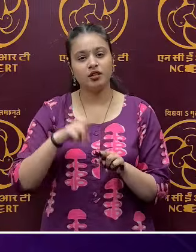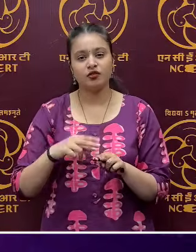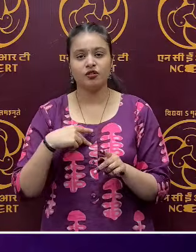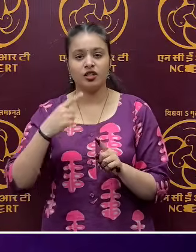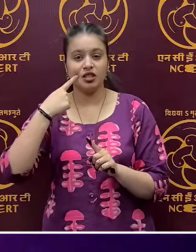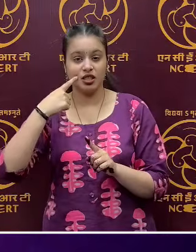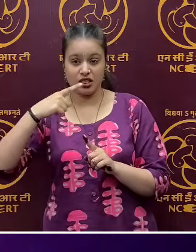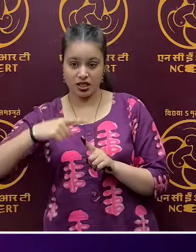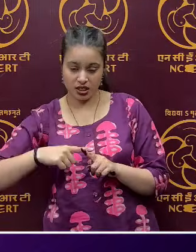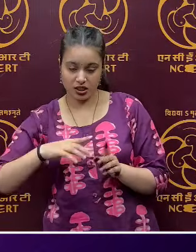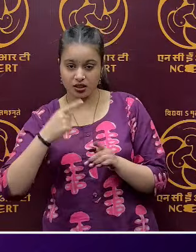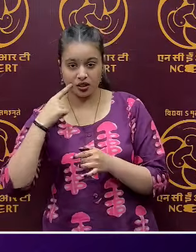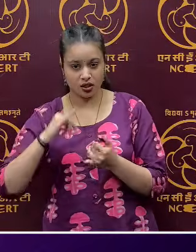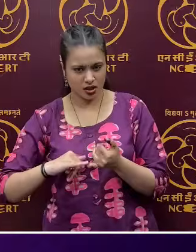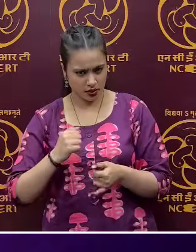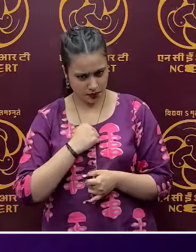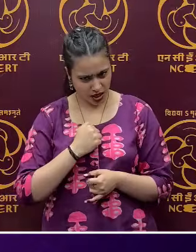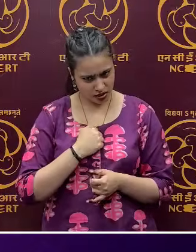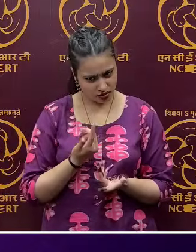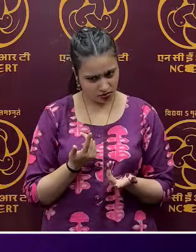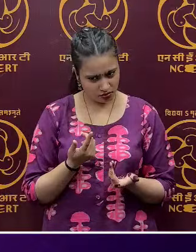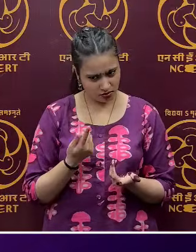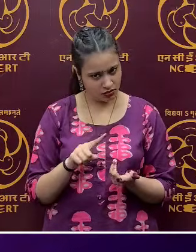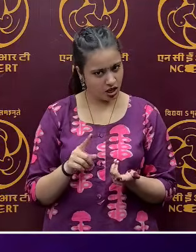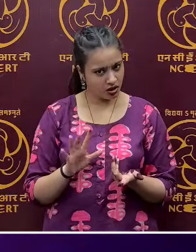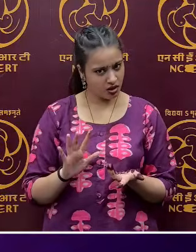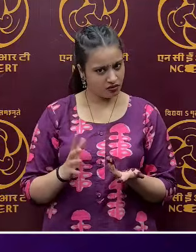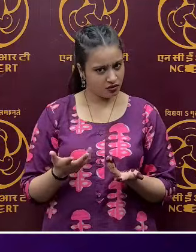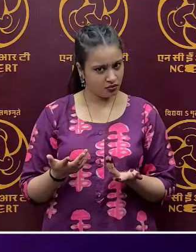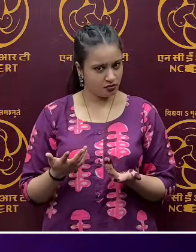is mine. It is mine.